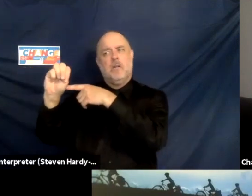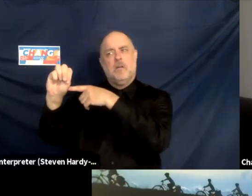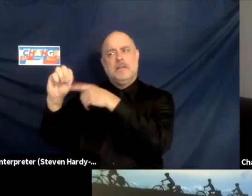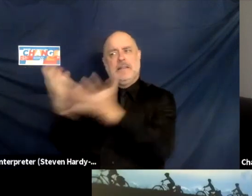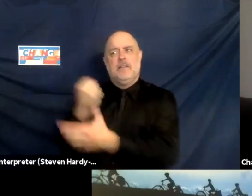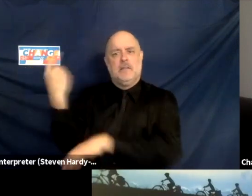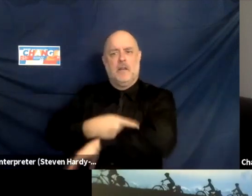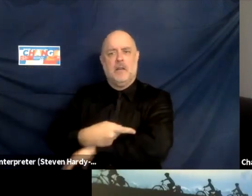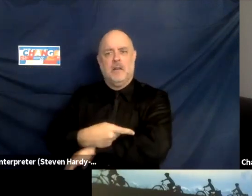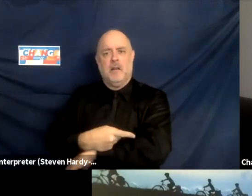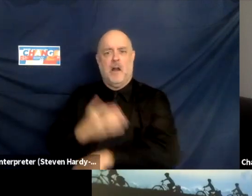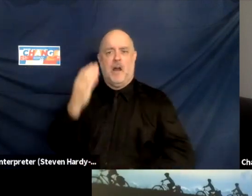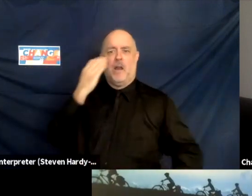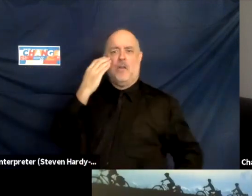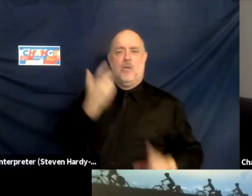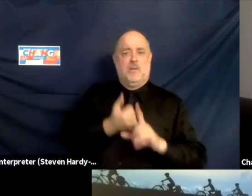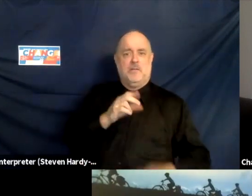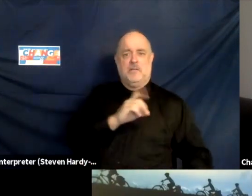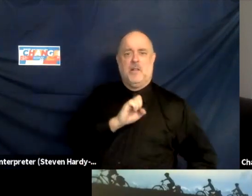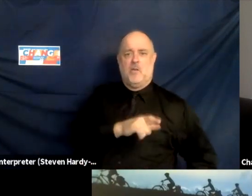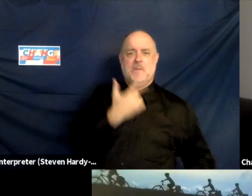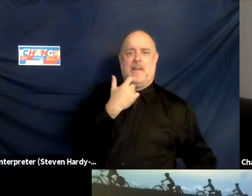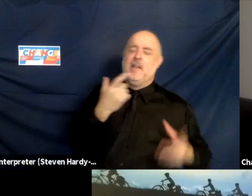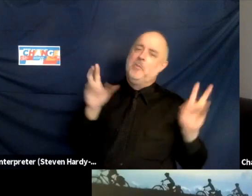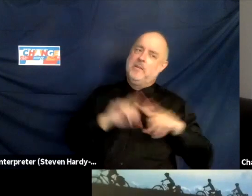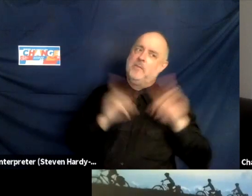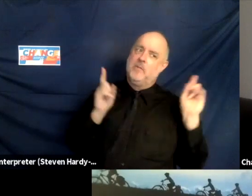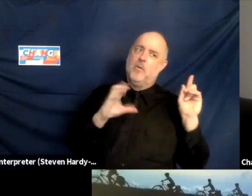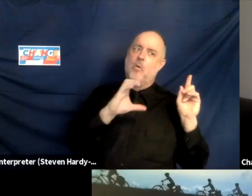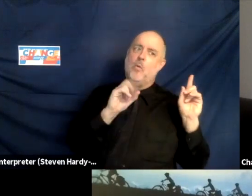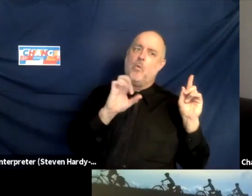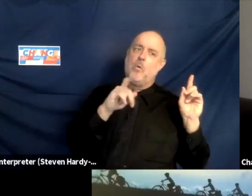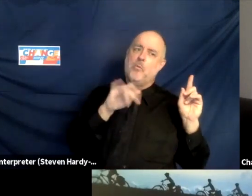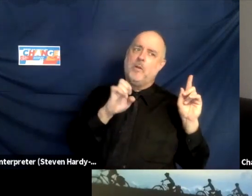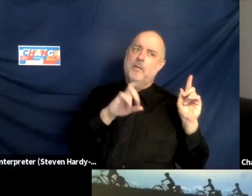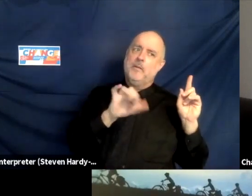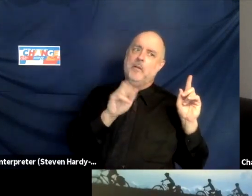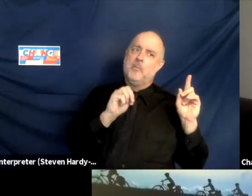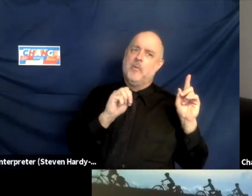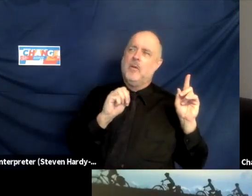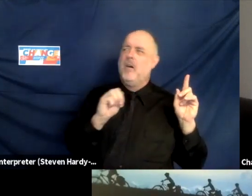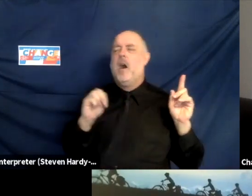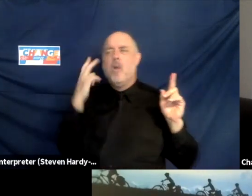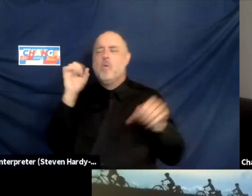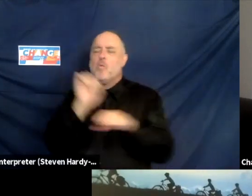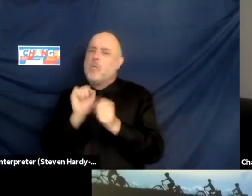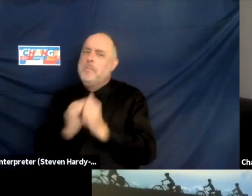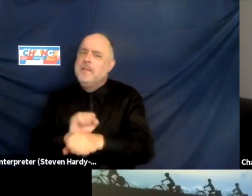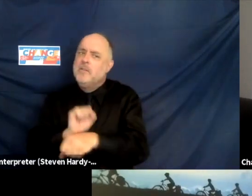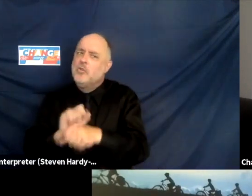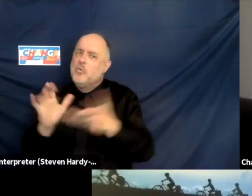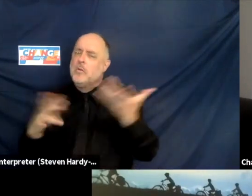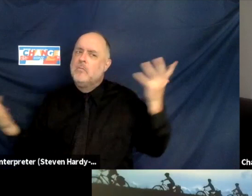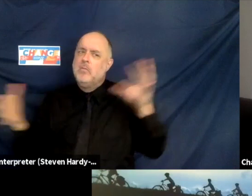diem. Carper diem. But there's a great opportunity here for us to seize the day and get her done. And that's what we like to do